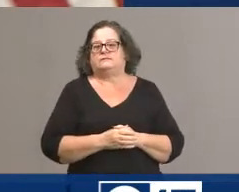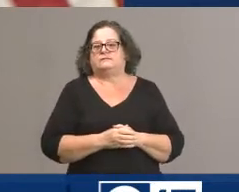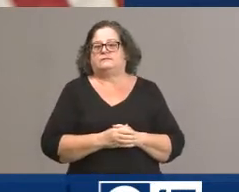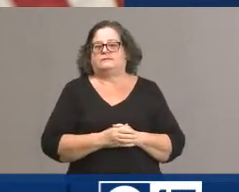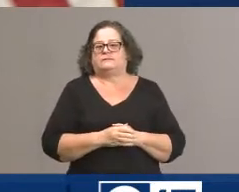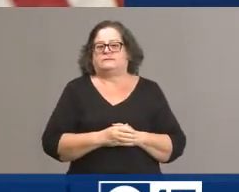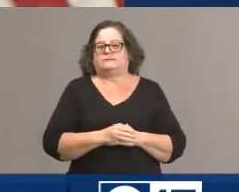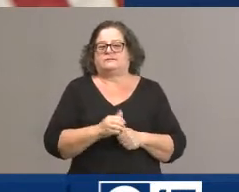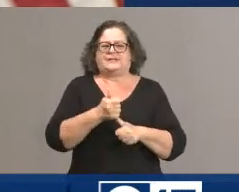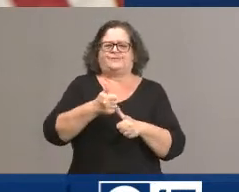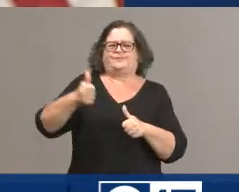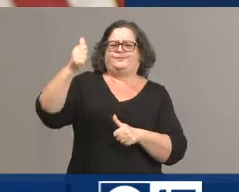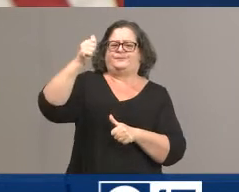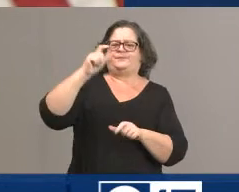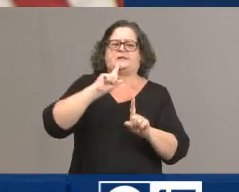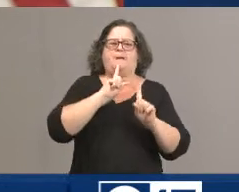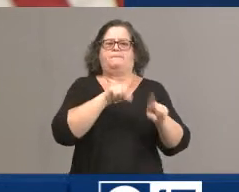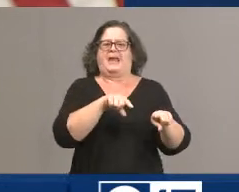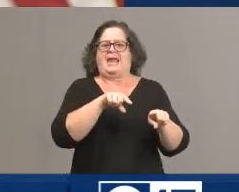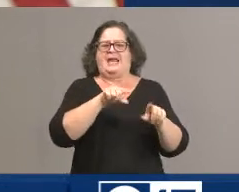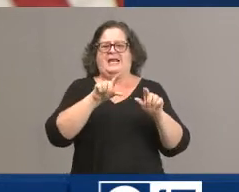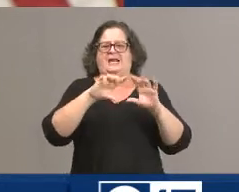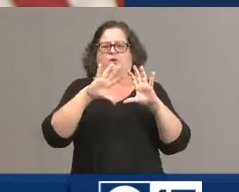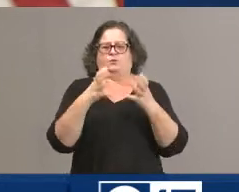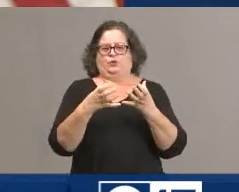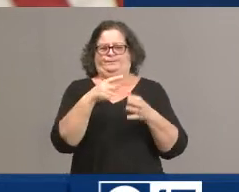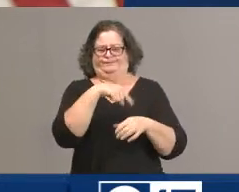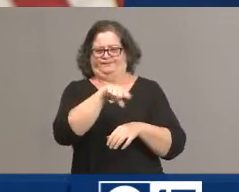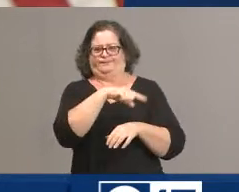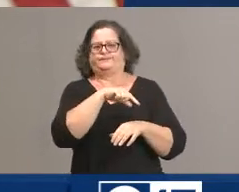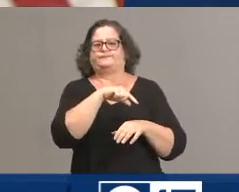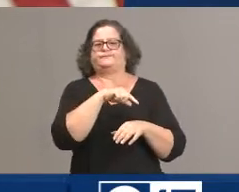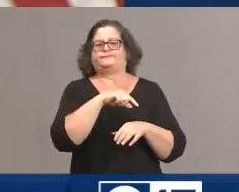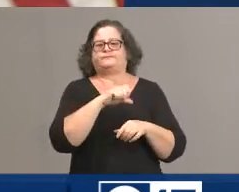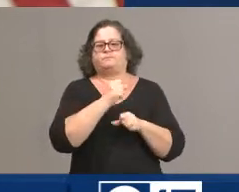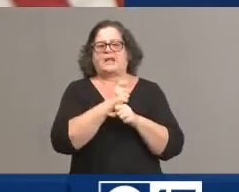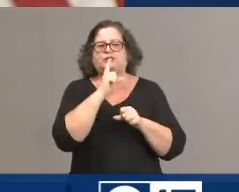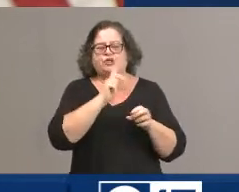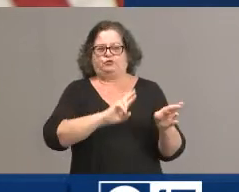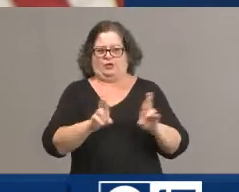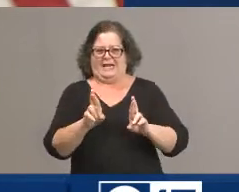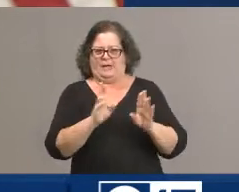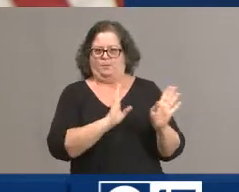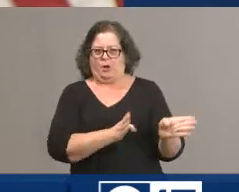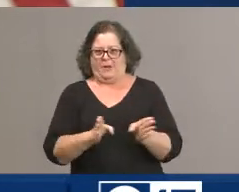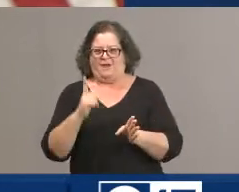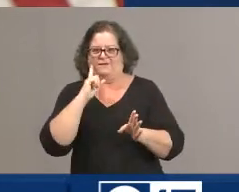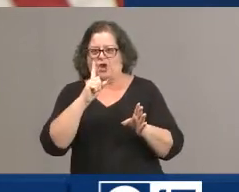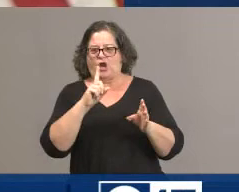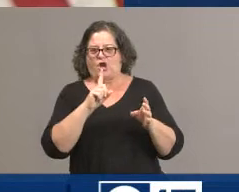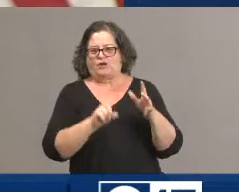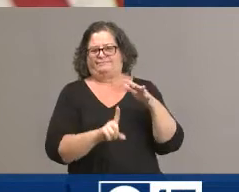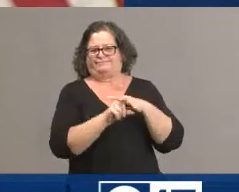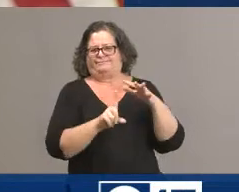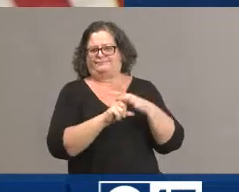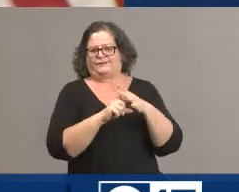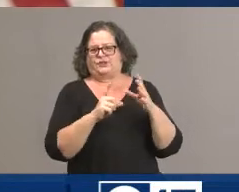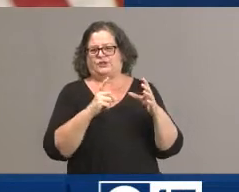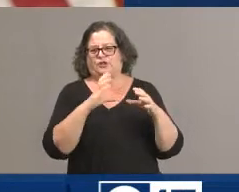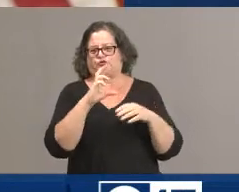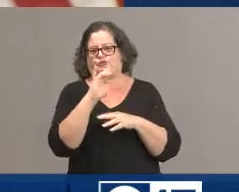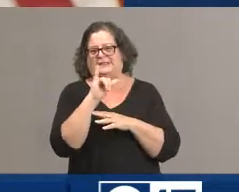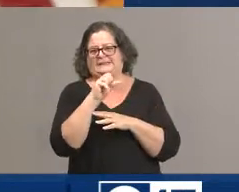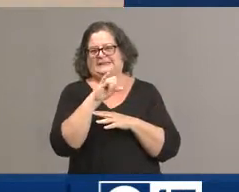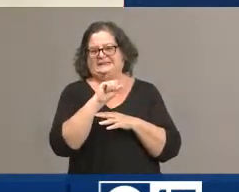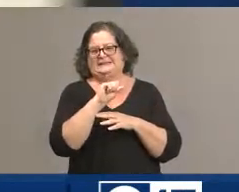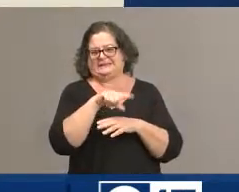regular communication with their local health jurisdiction or their local public health department. Thank you, Governor. Thank you very much, Doctor.